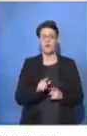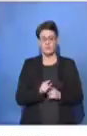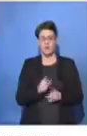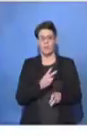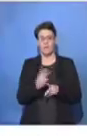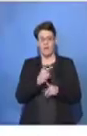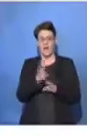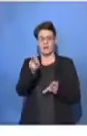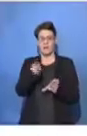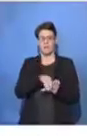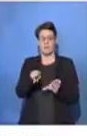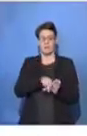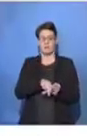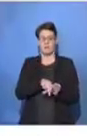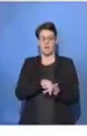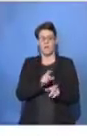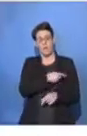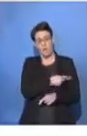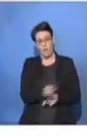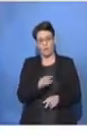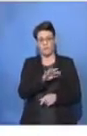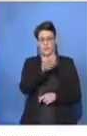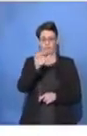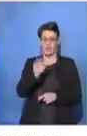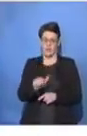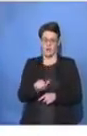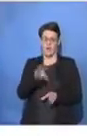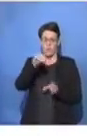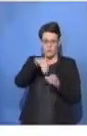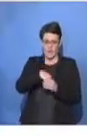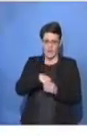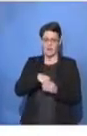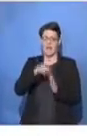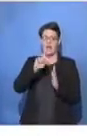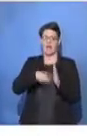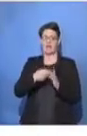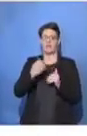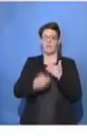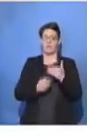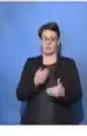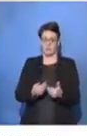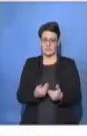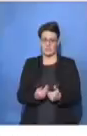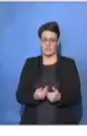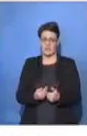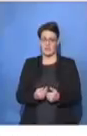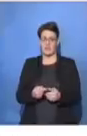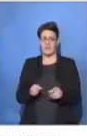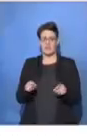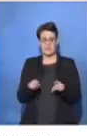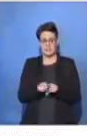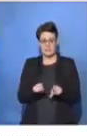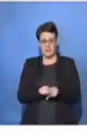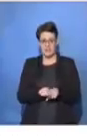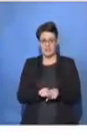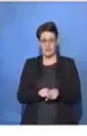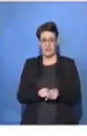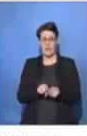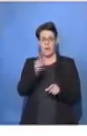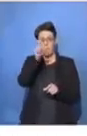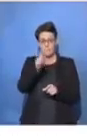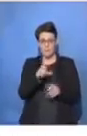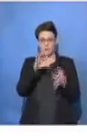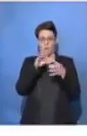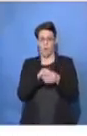the participation of all South Africans in the electoral process, including the diaspora, homebound